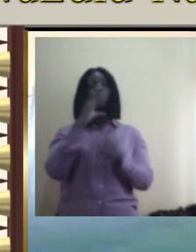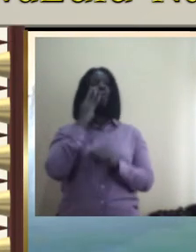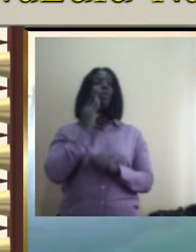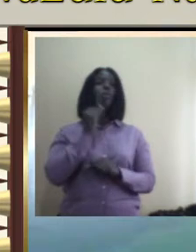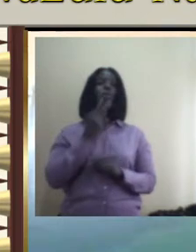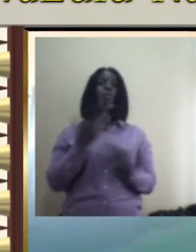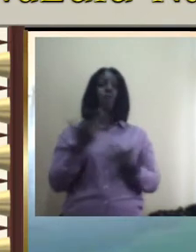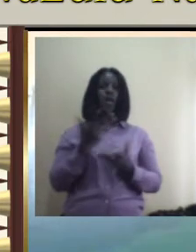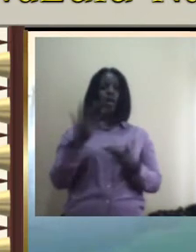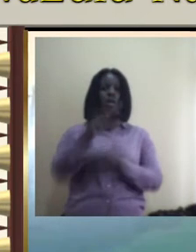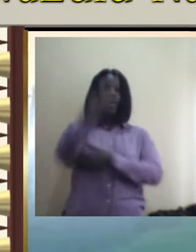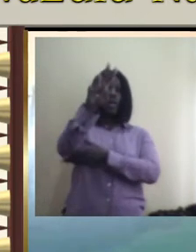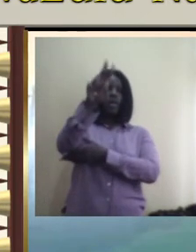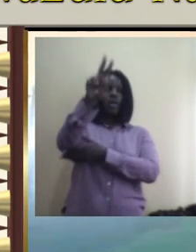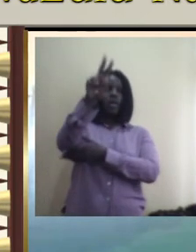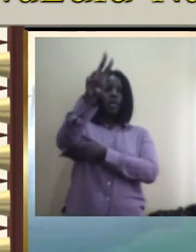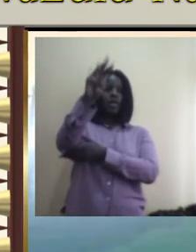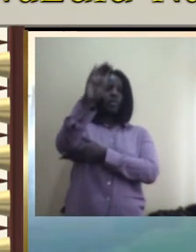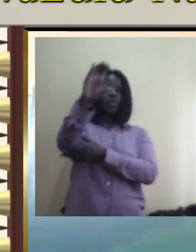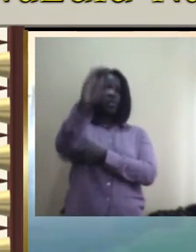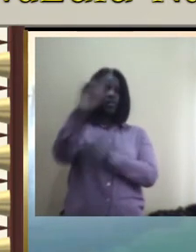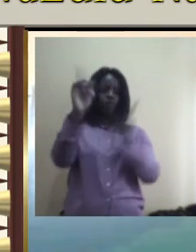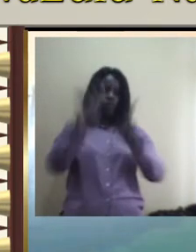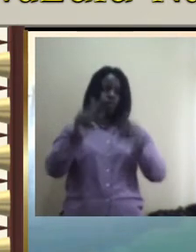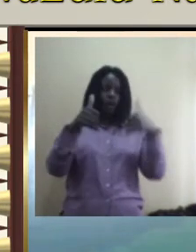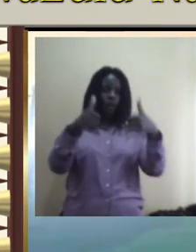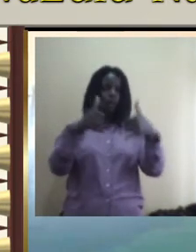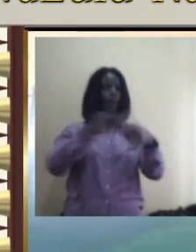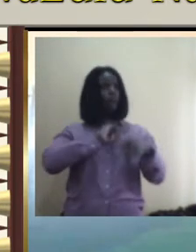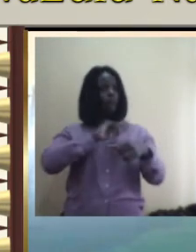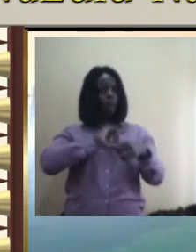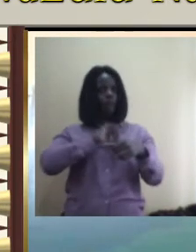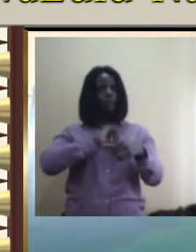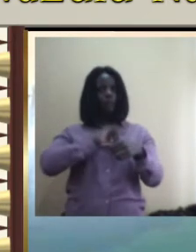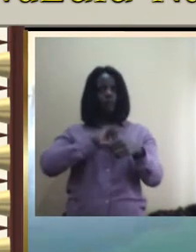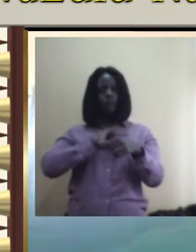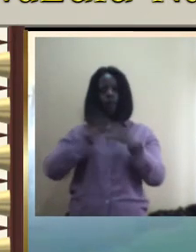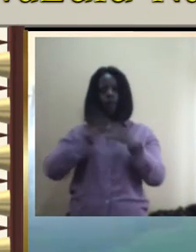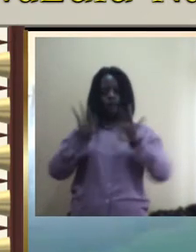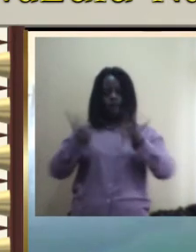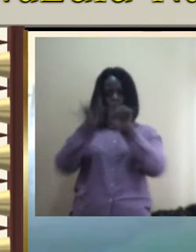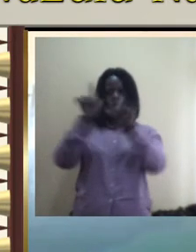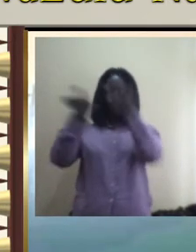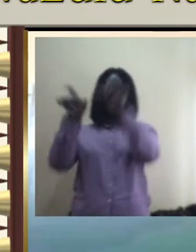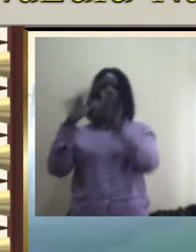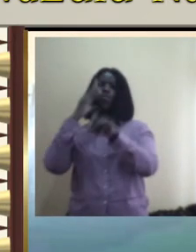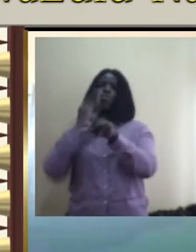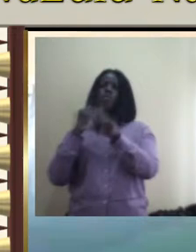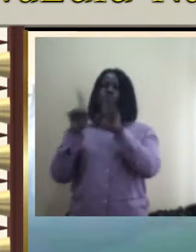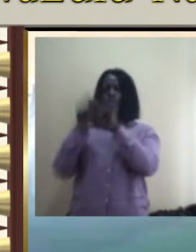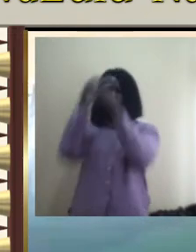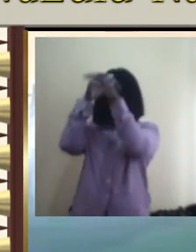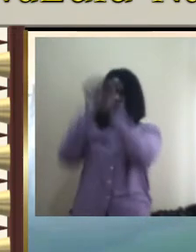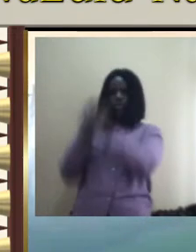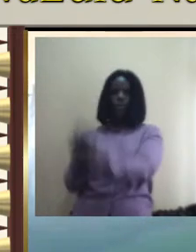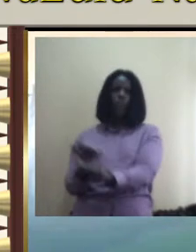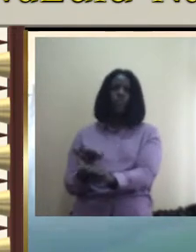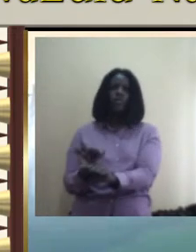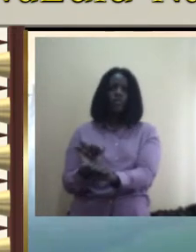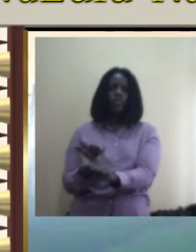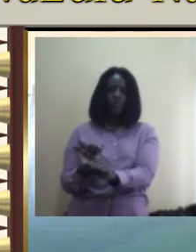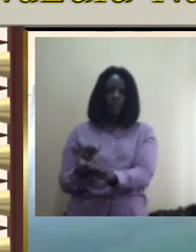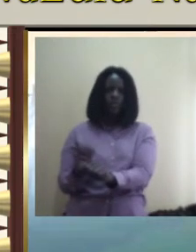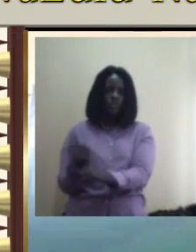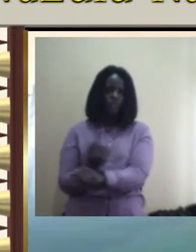in the MEC Special Awards, because we value the contribution of our elders and the wisdom they contribute, they continue